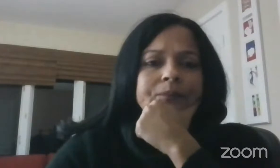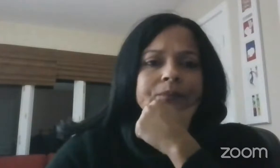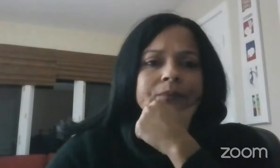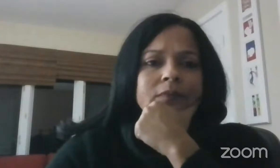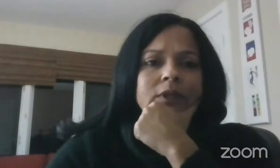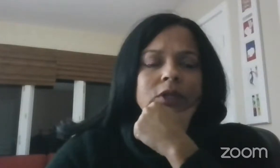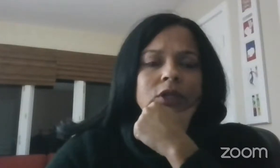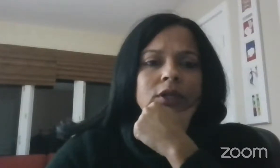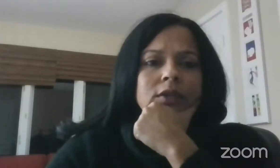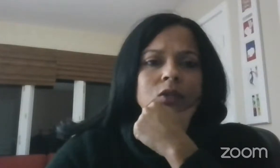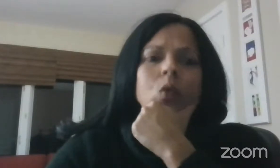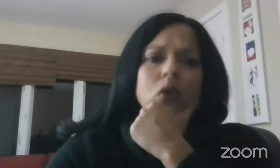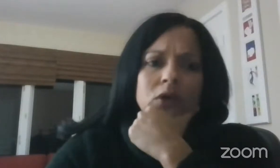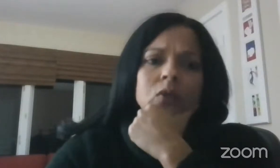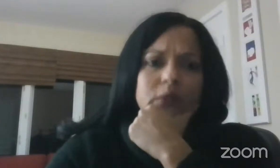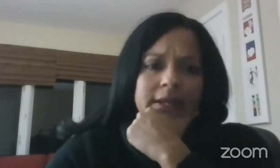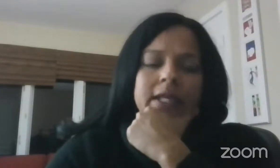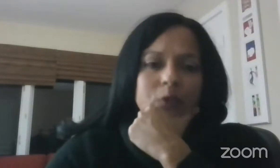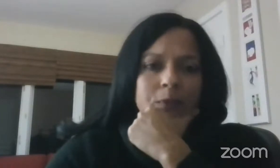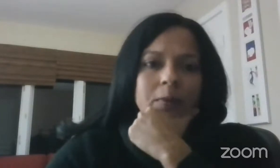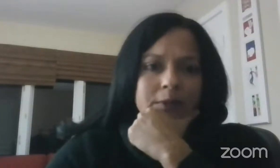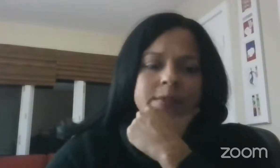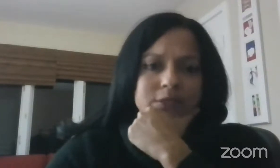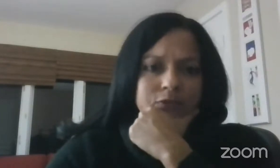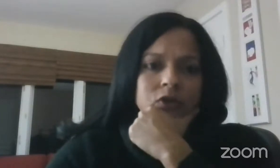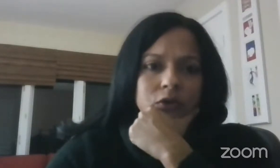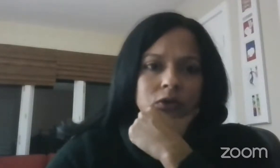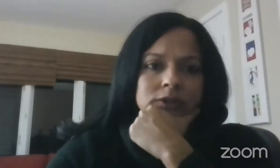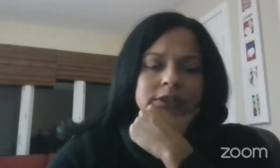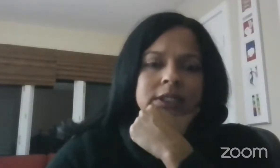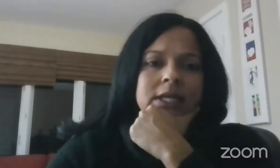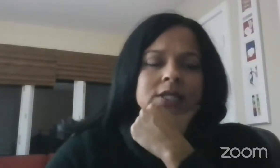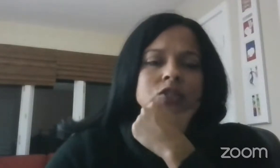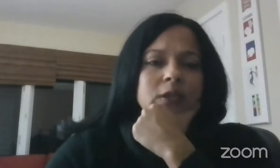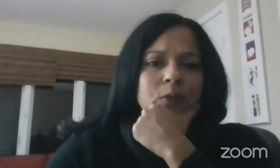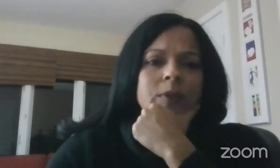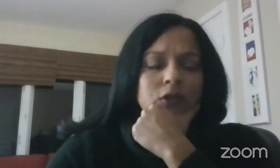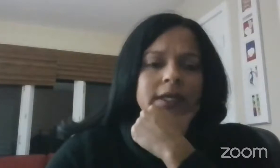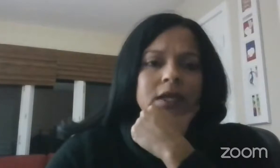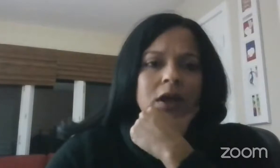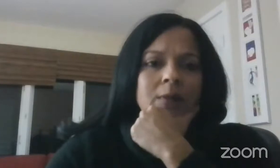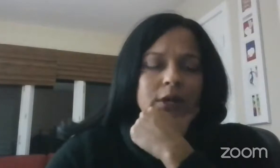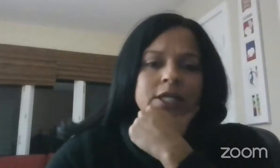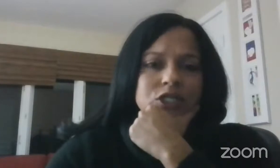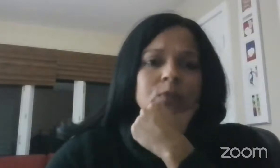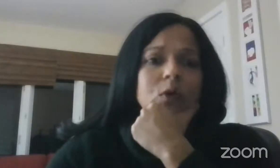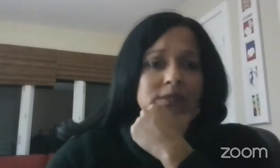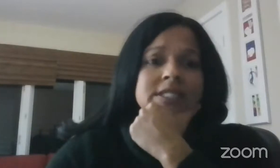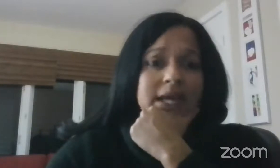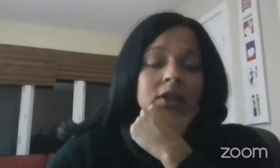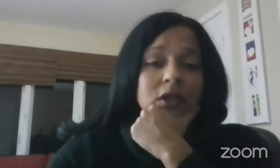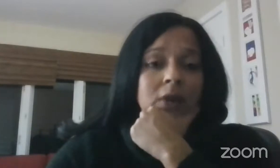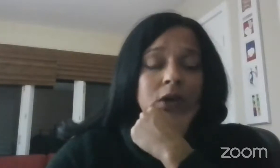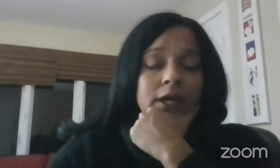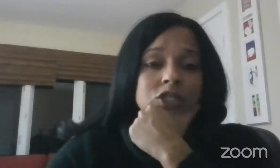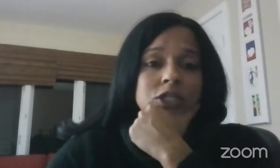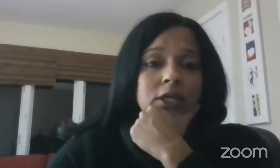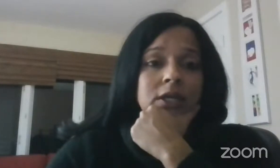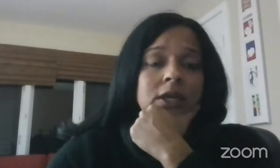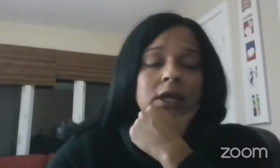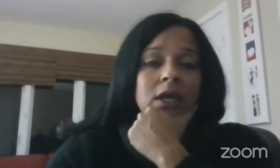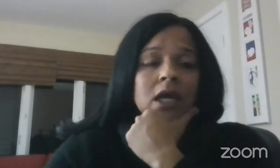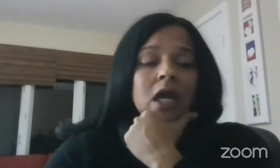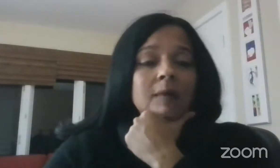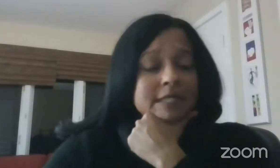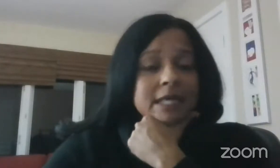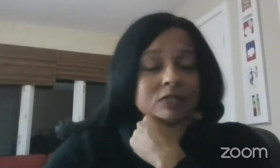the oral reading would probably be difficult. So, then we'd be looking at comprehension, more with silent comprehension.